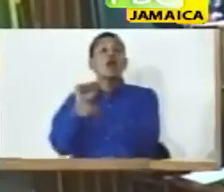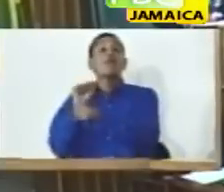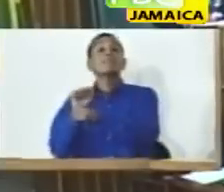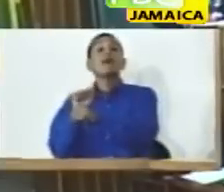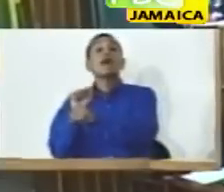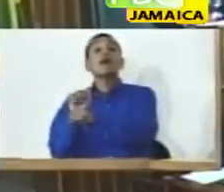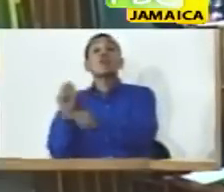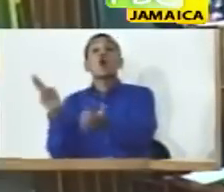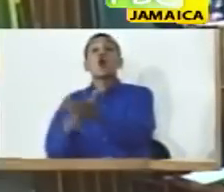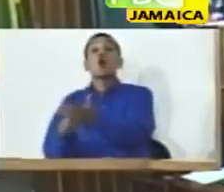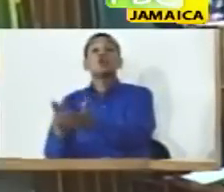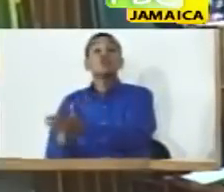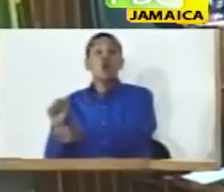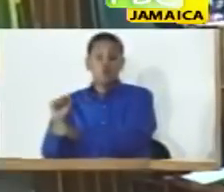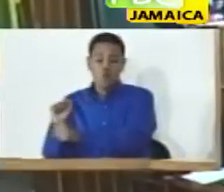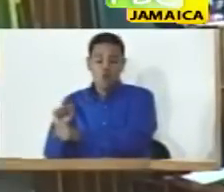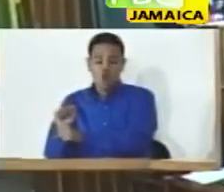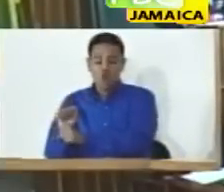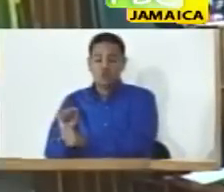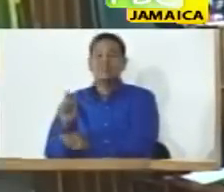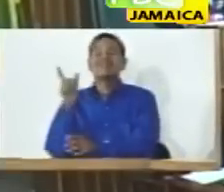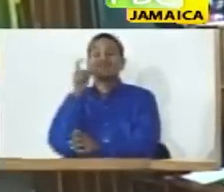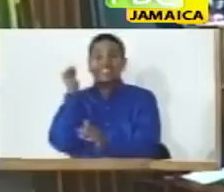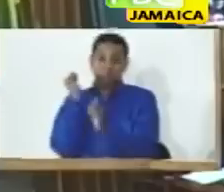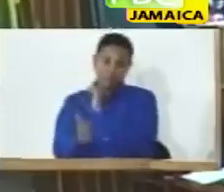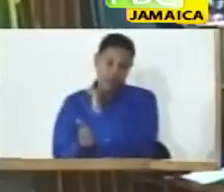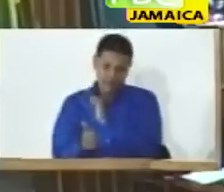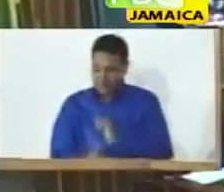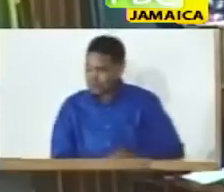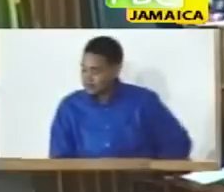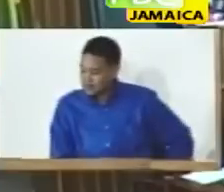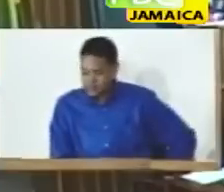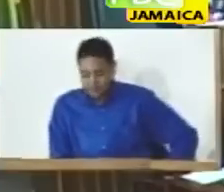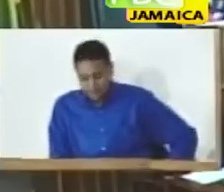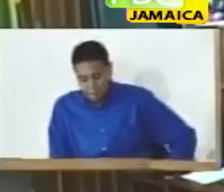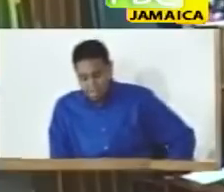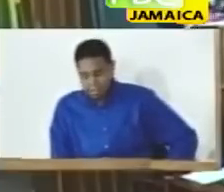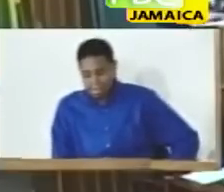employed, or contract worker, was passed.